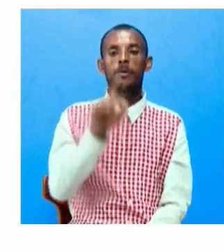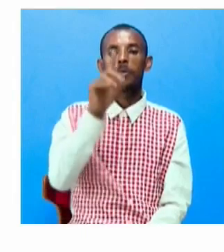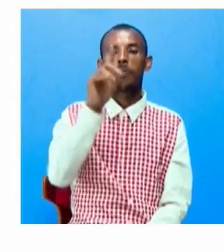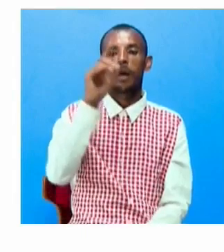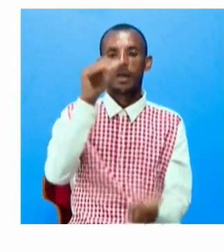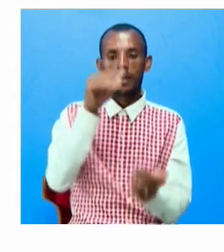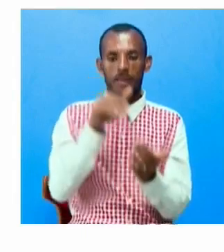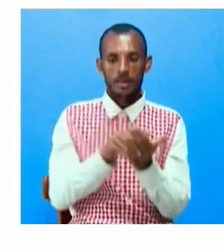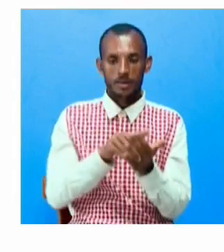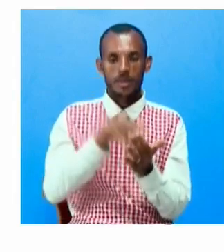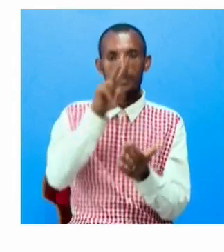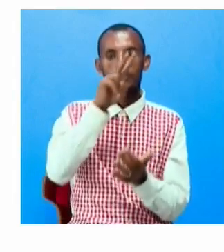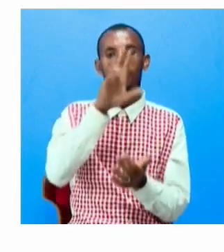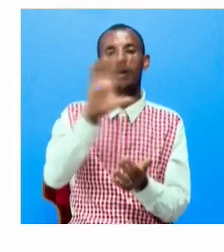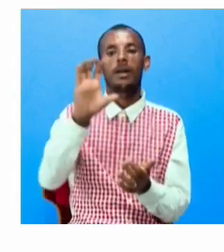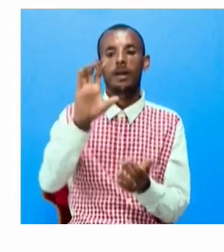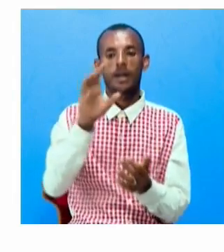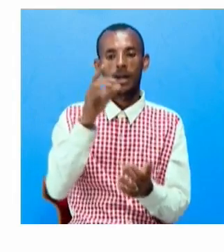1,200 birr